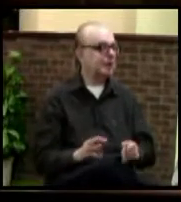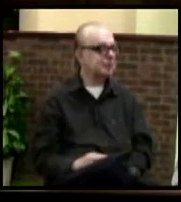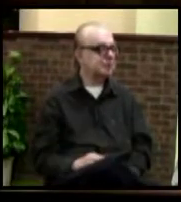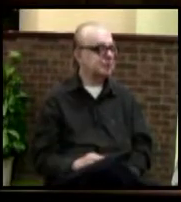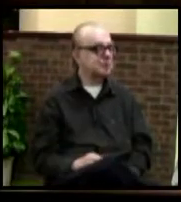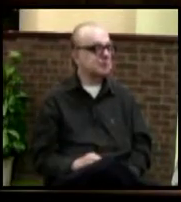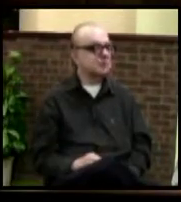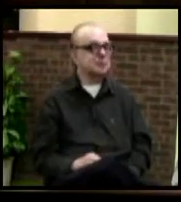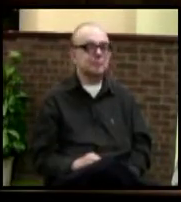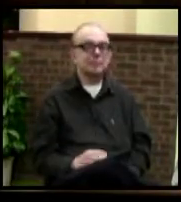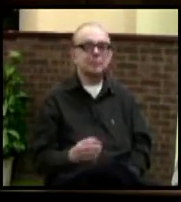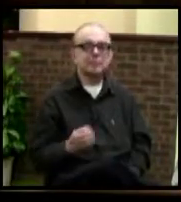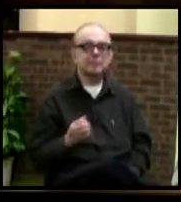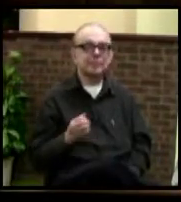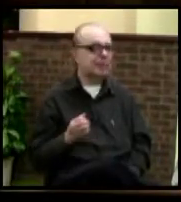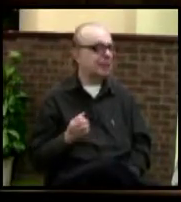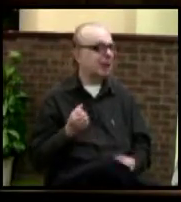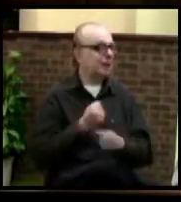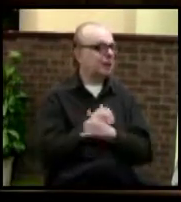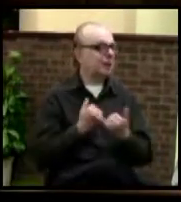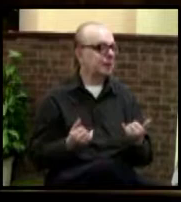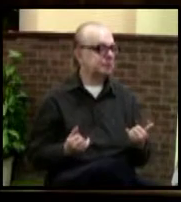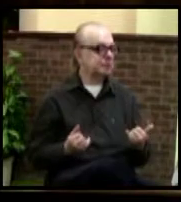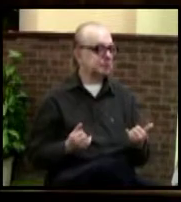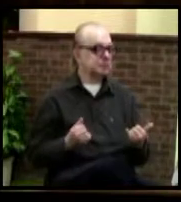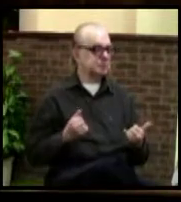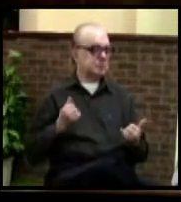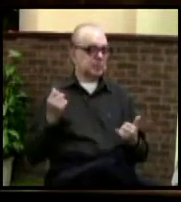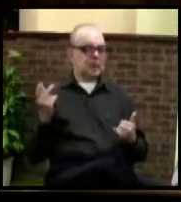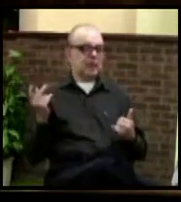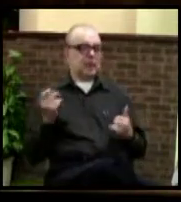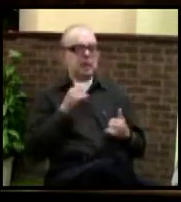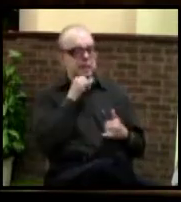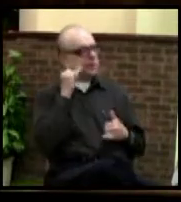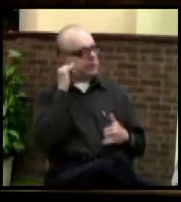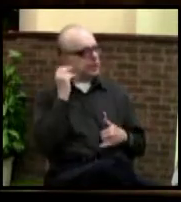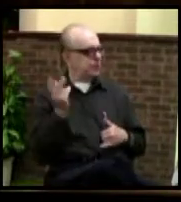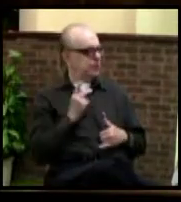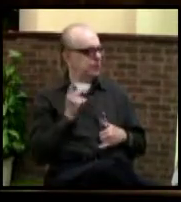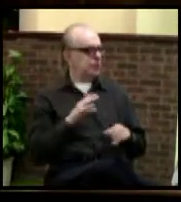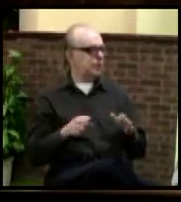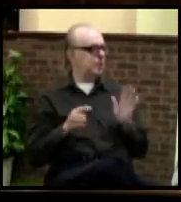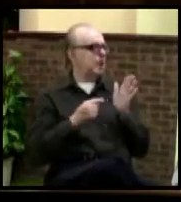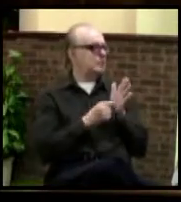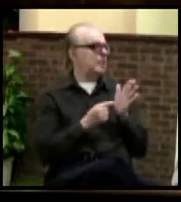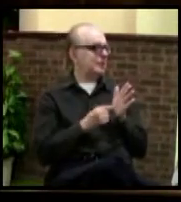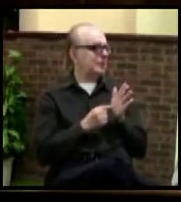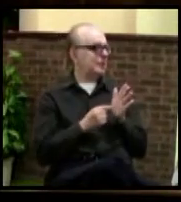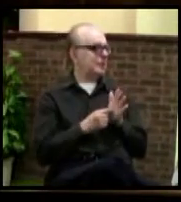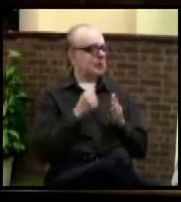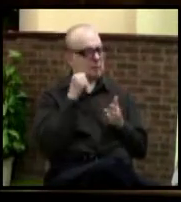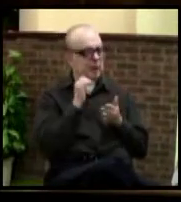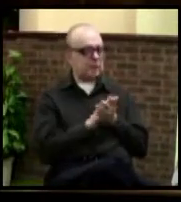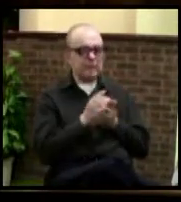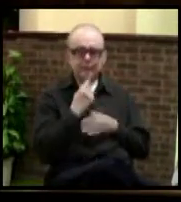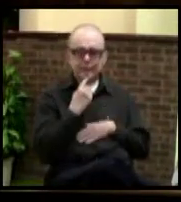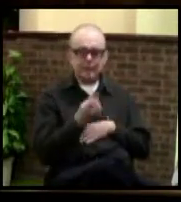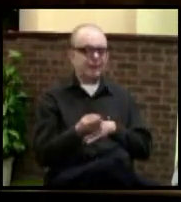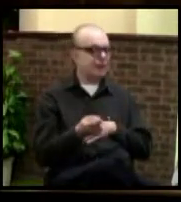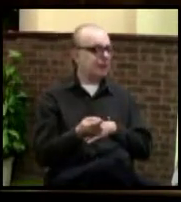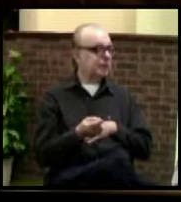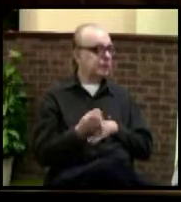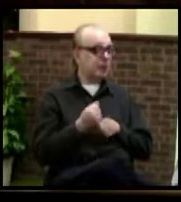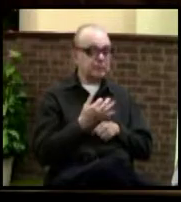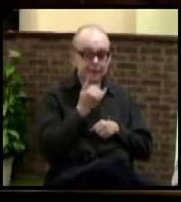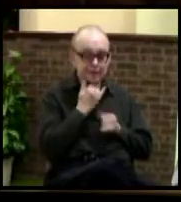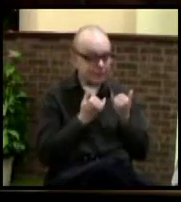okay? I love it. I love it now. We were doing our bills yesterday, and she says, I